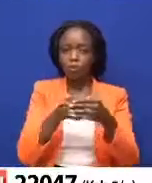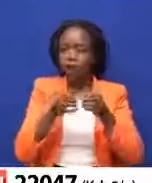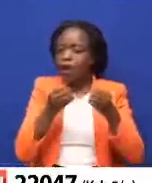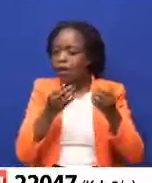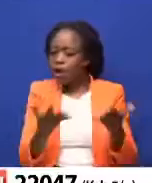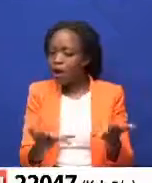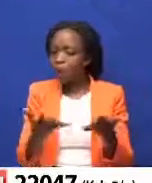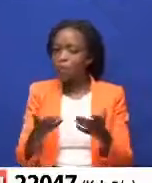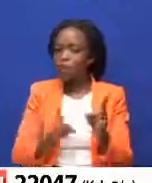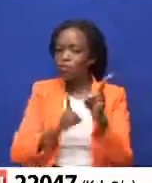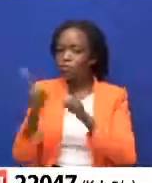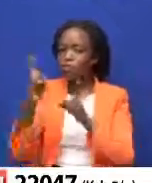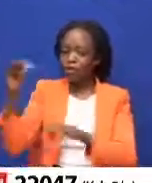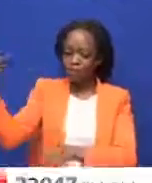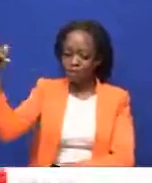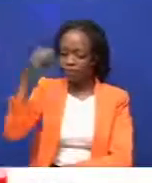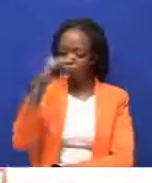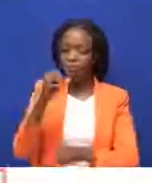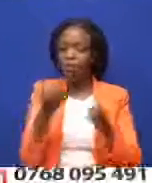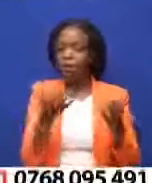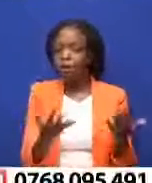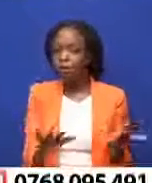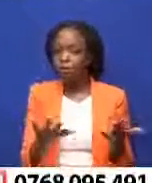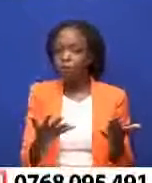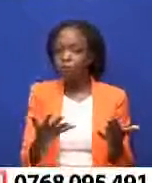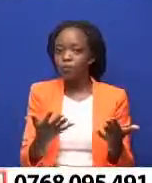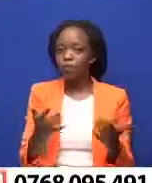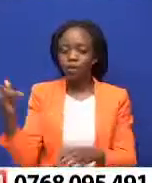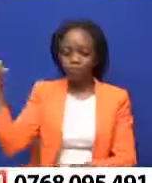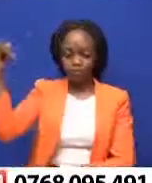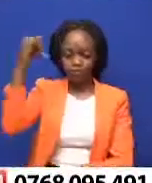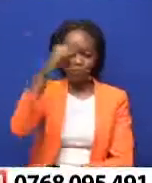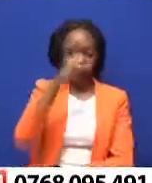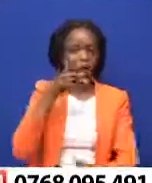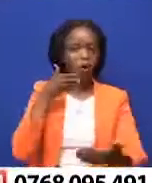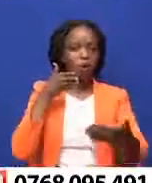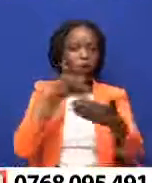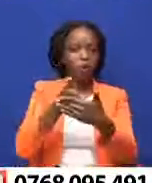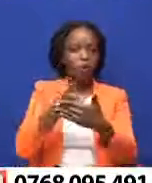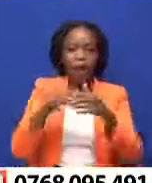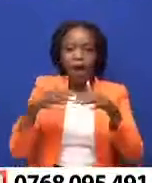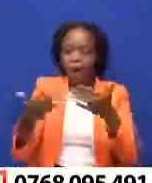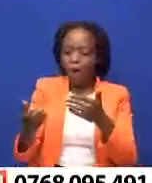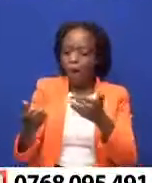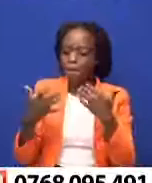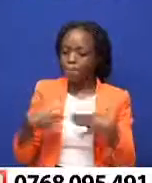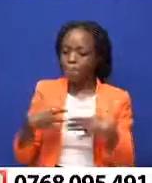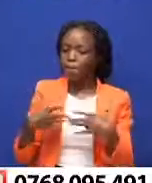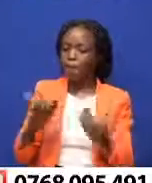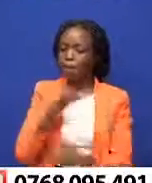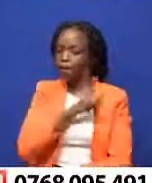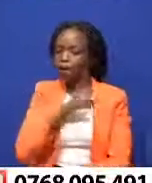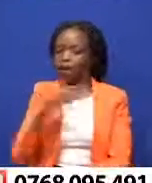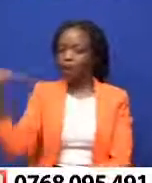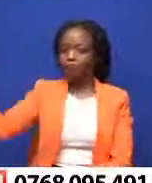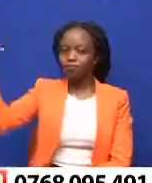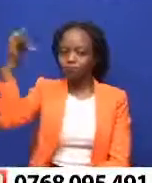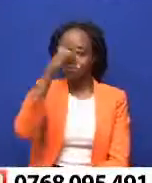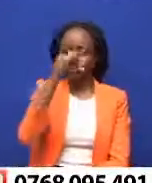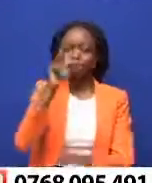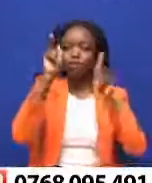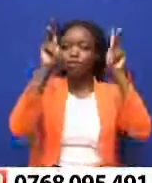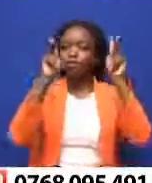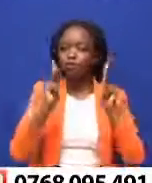the clearance done? Our airspace have been locked. How did they manage to fly to Kisumu to